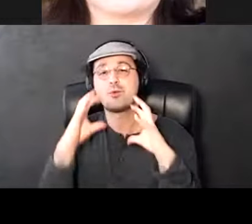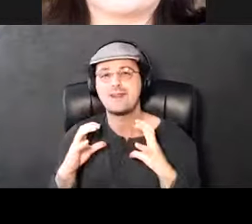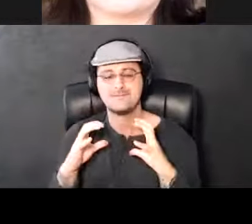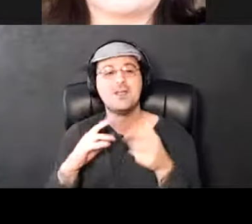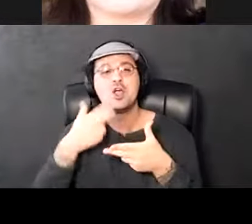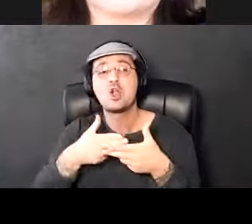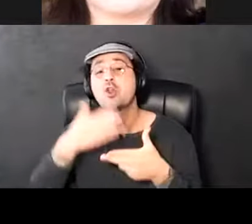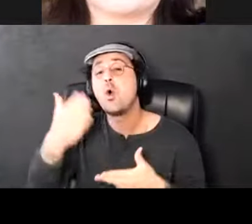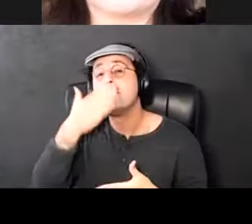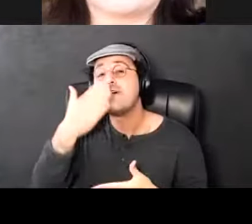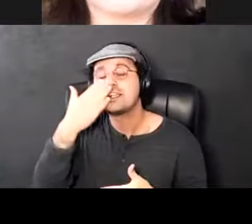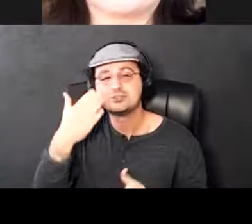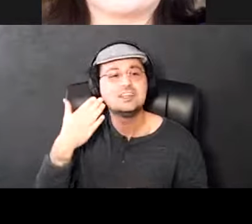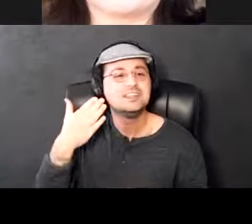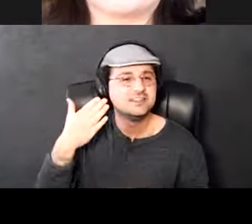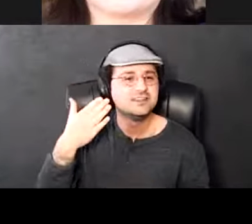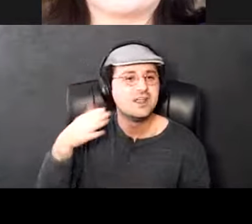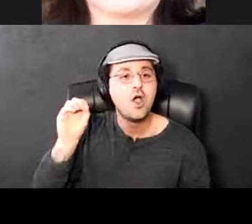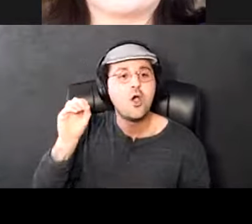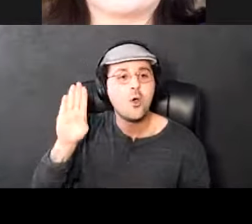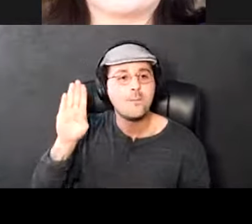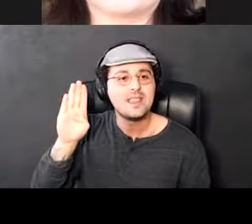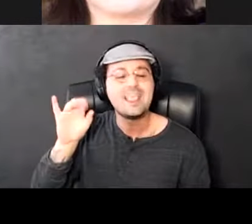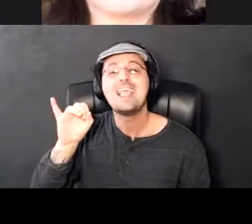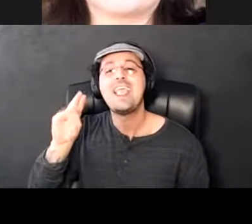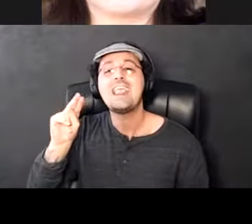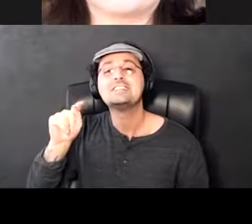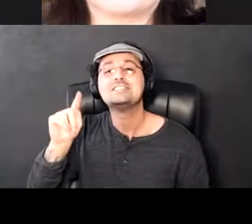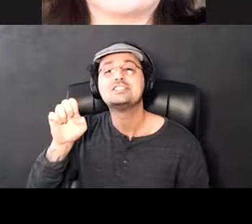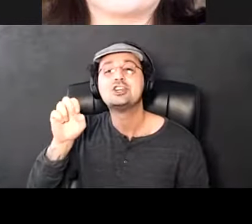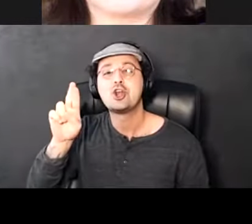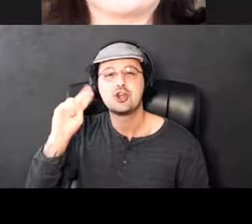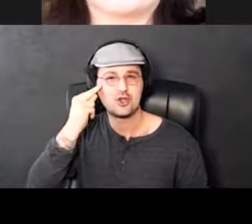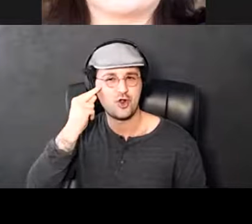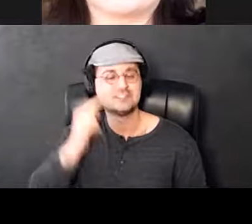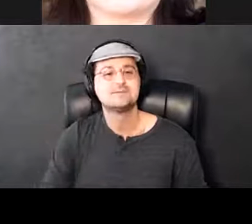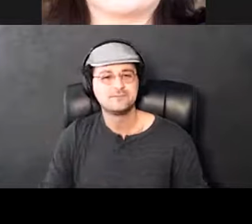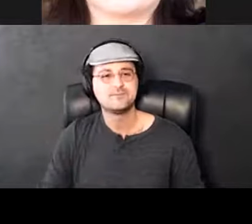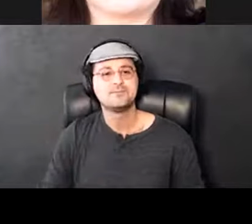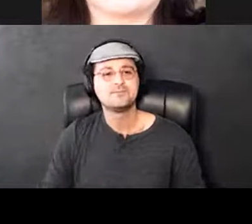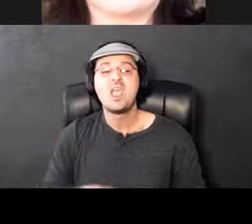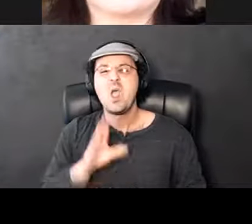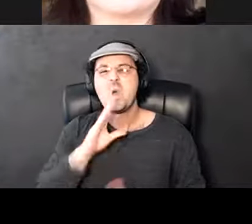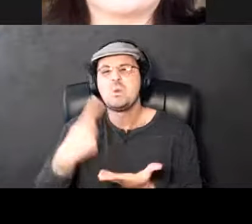bulb interneurons. Great, so I'm going to talk about